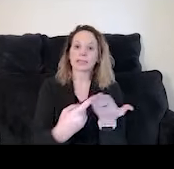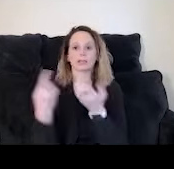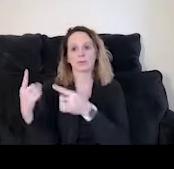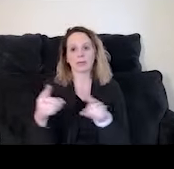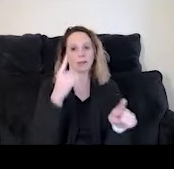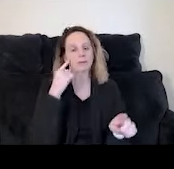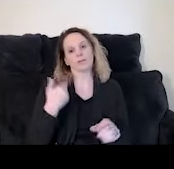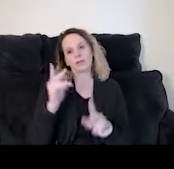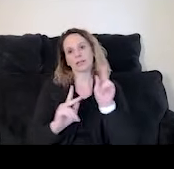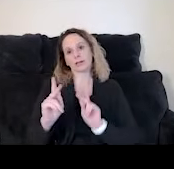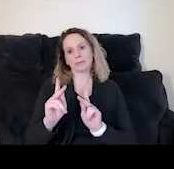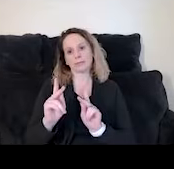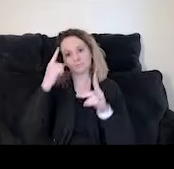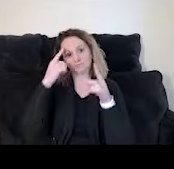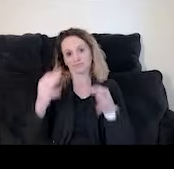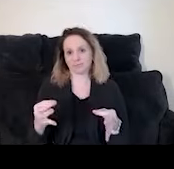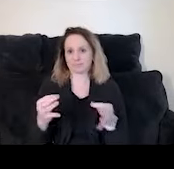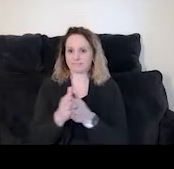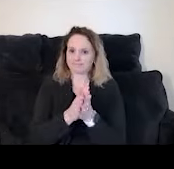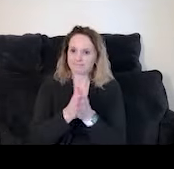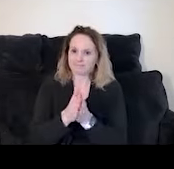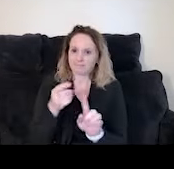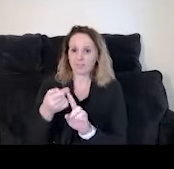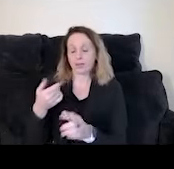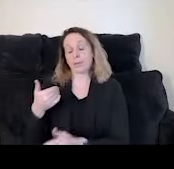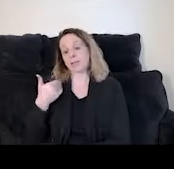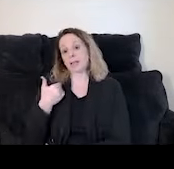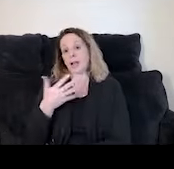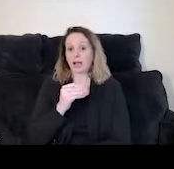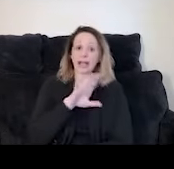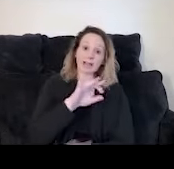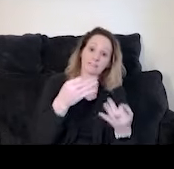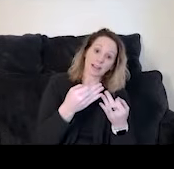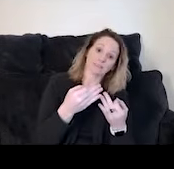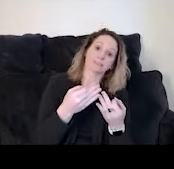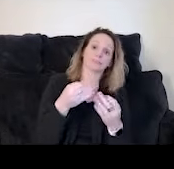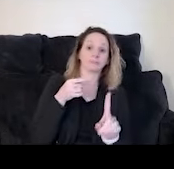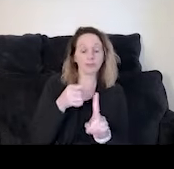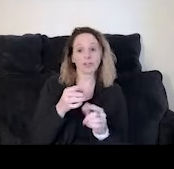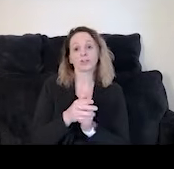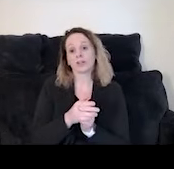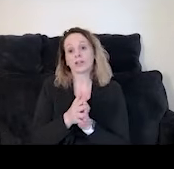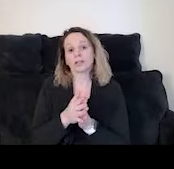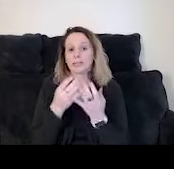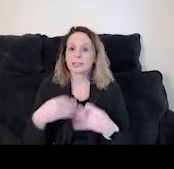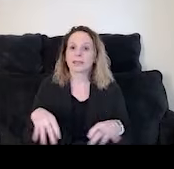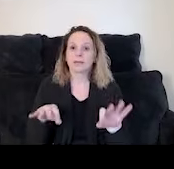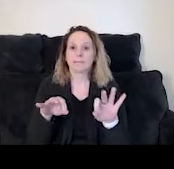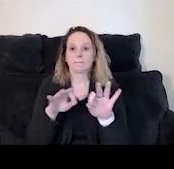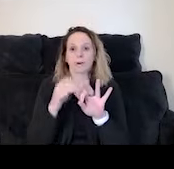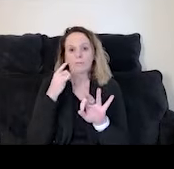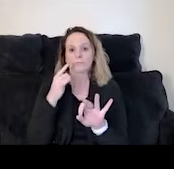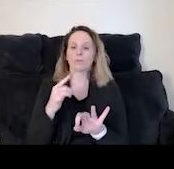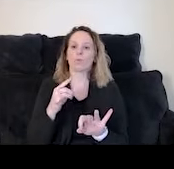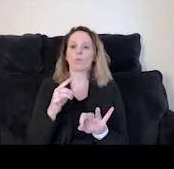young people, and that the decisions are driven by both young people and their families. It's really important within the work of mobile response